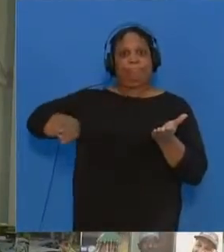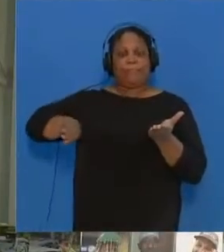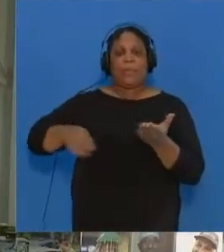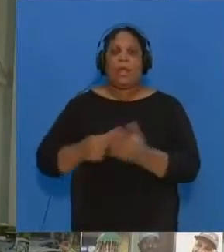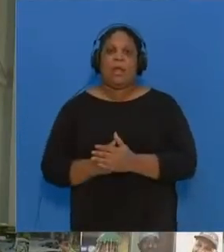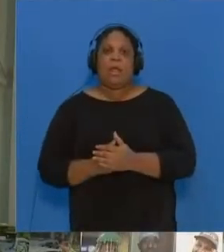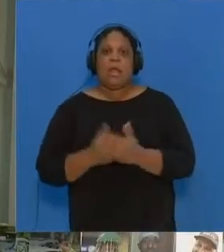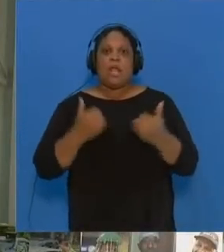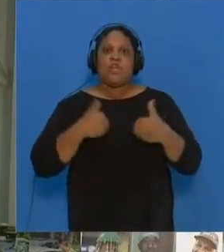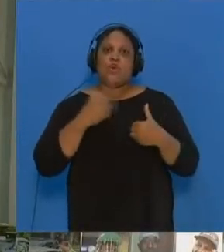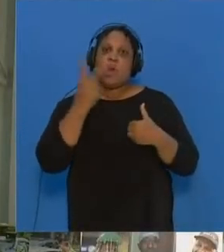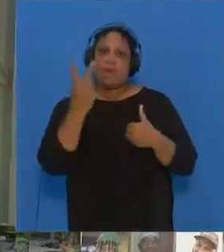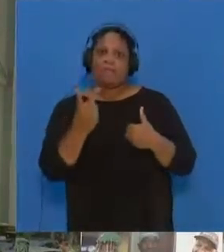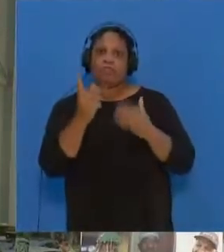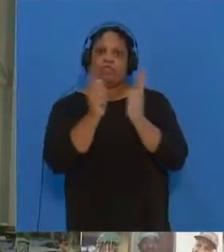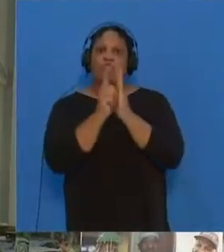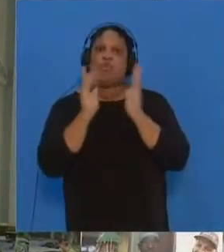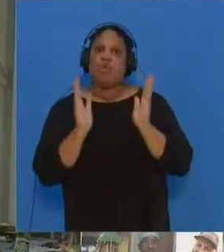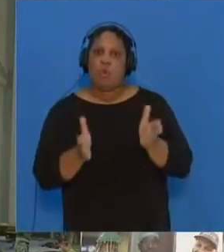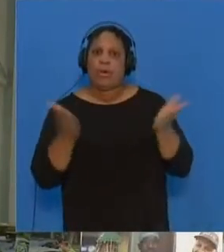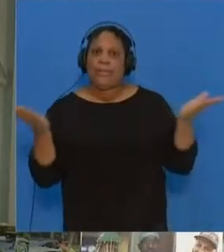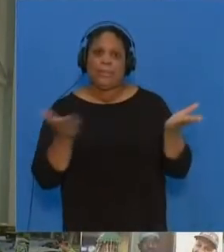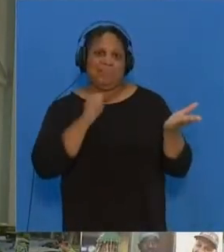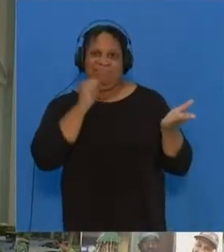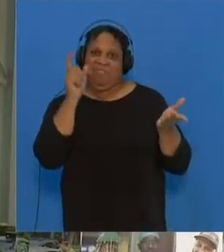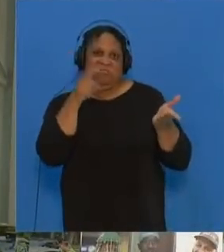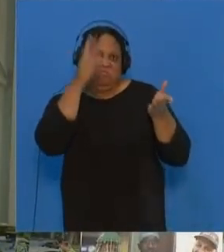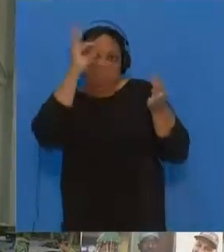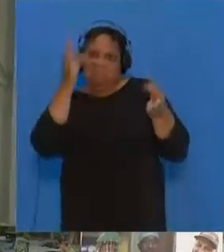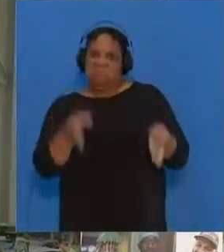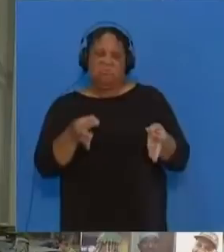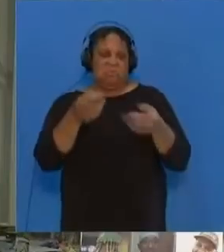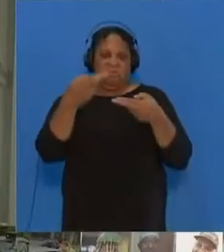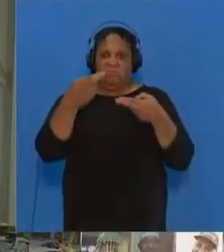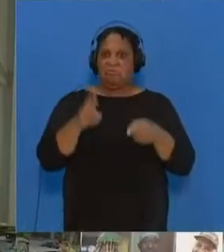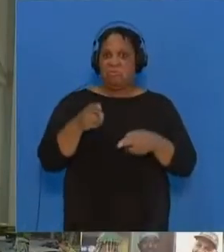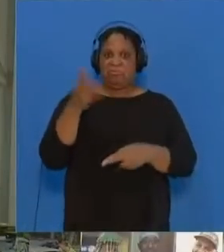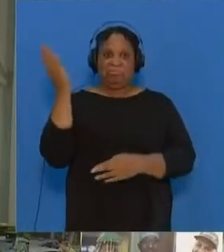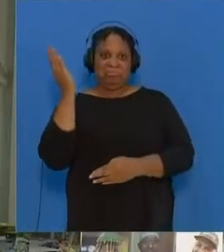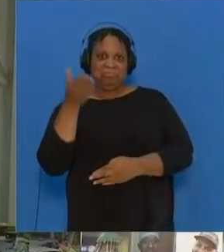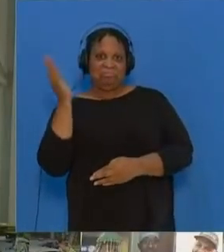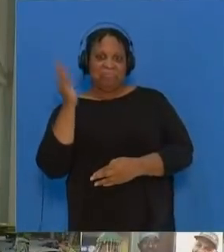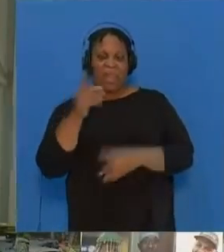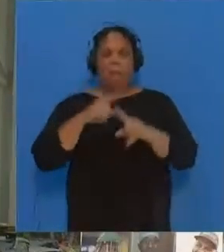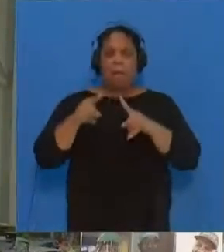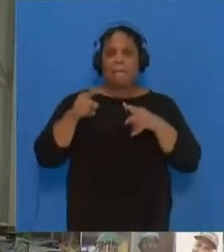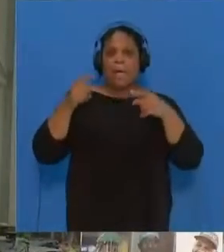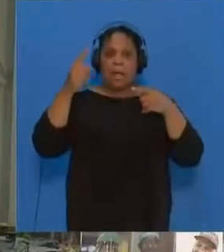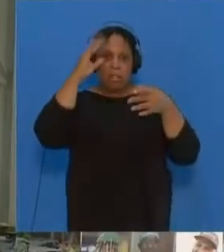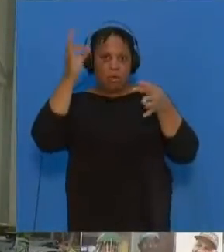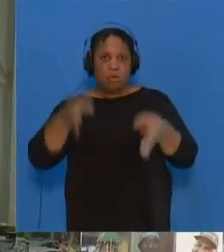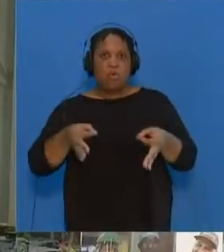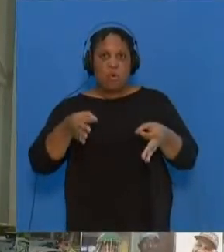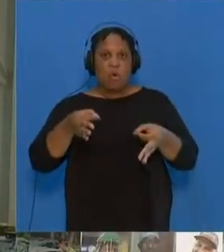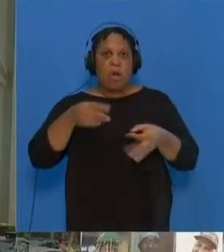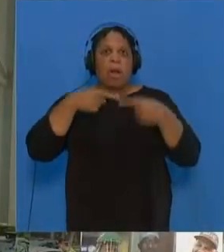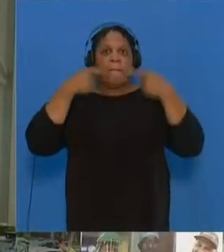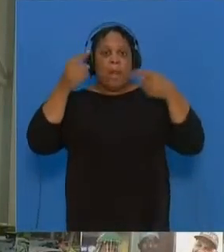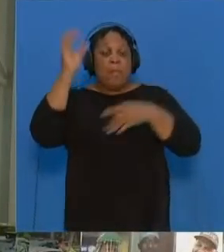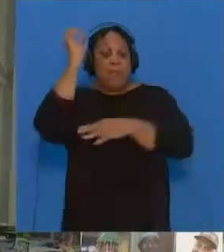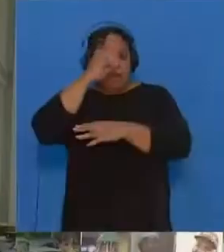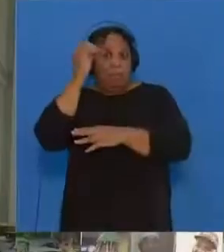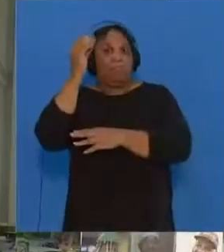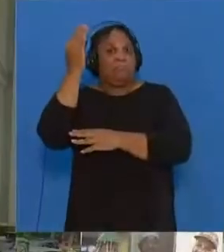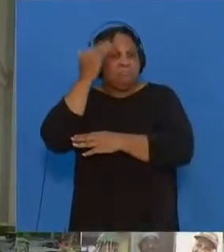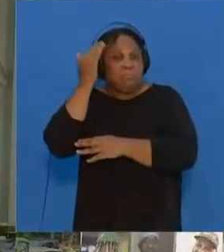You have 2 lawyers here. I don't need a courtroom to state my case, but in the court of public opinion, there is an